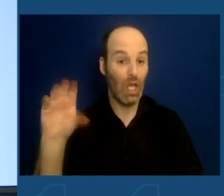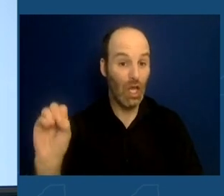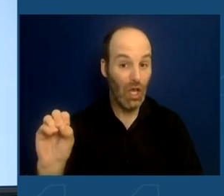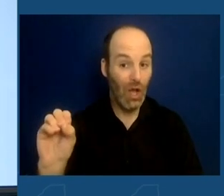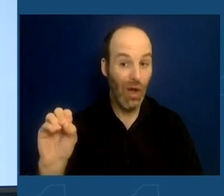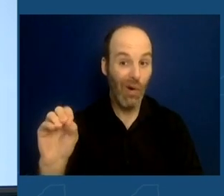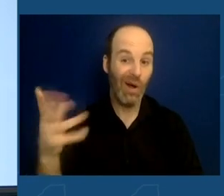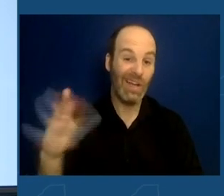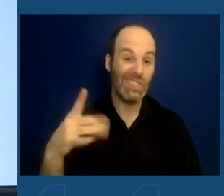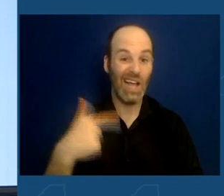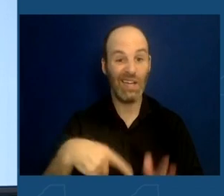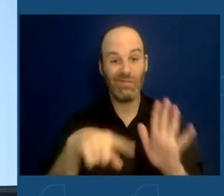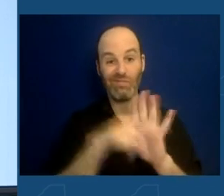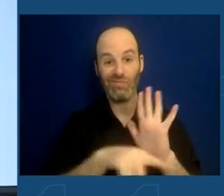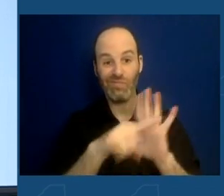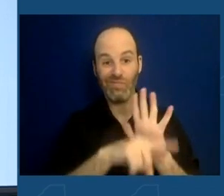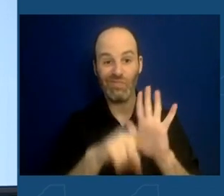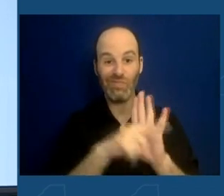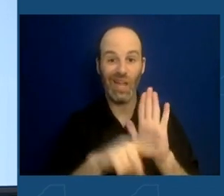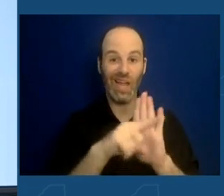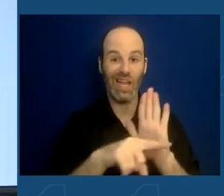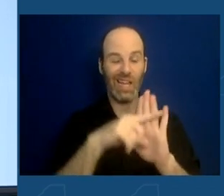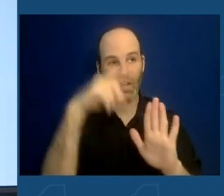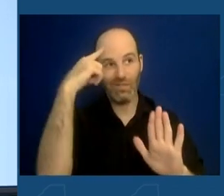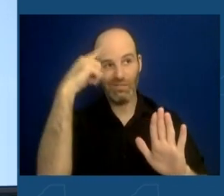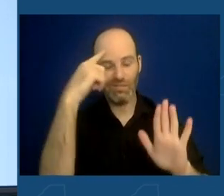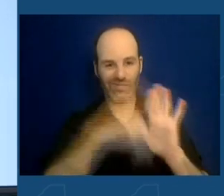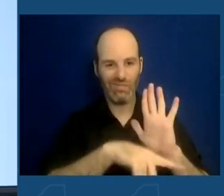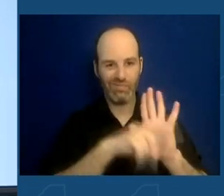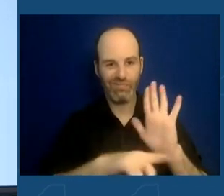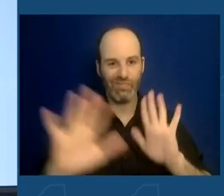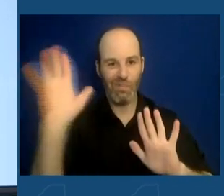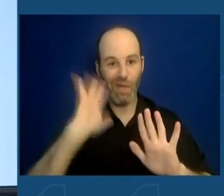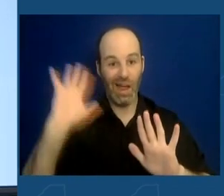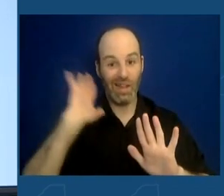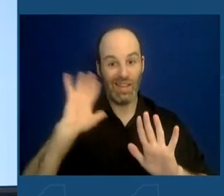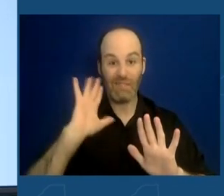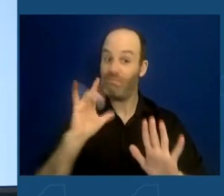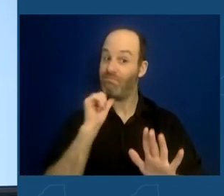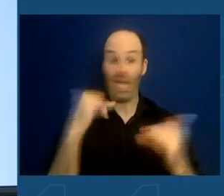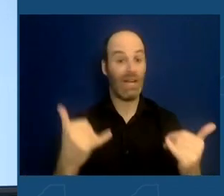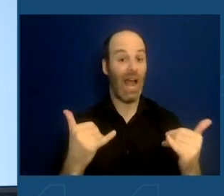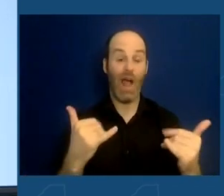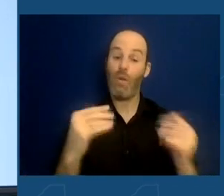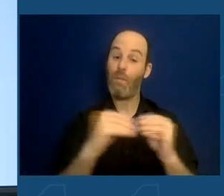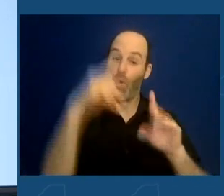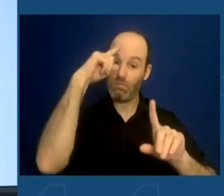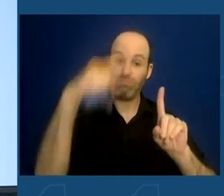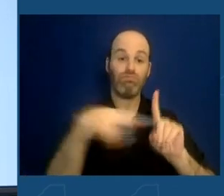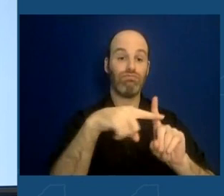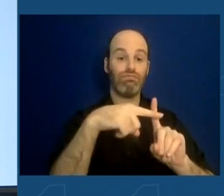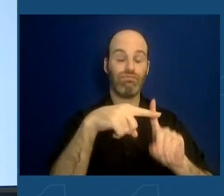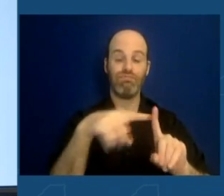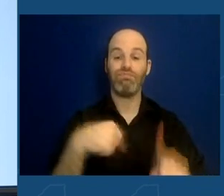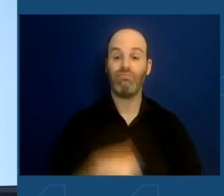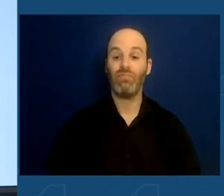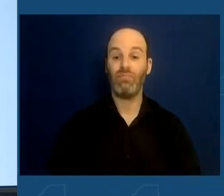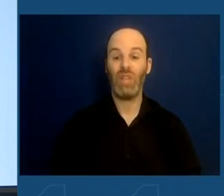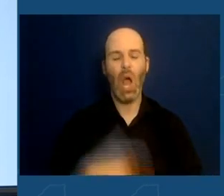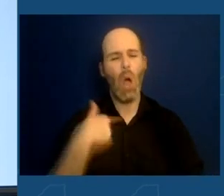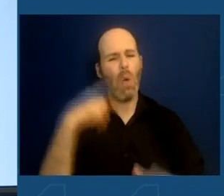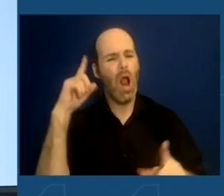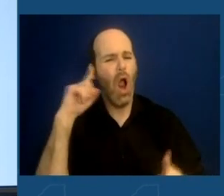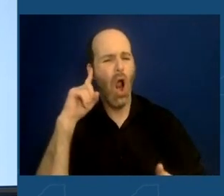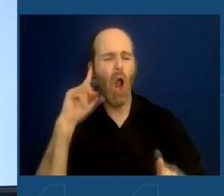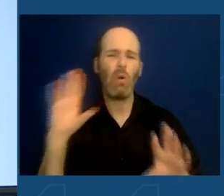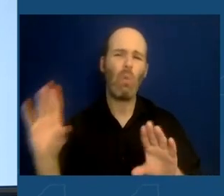pessimistic or skeptical by nature back then, not so much anymore. So, you know, we heard rumblings about, well, it's